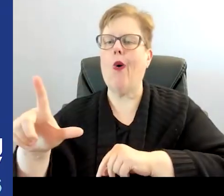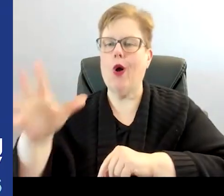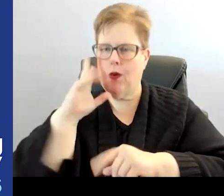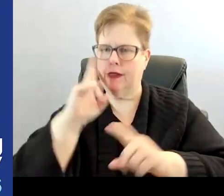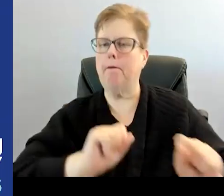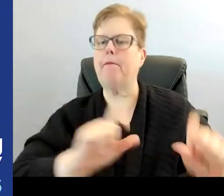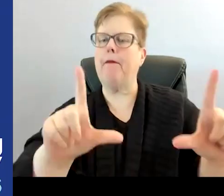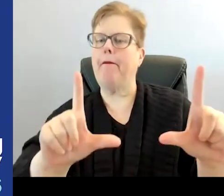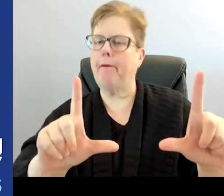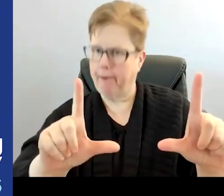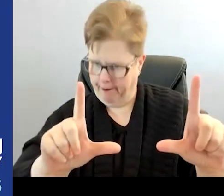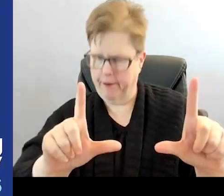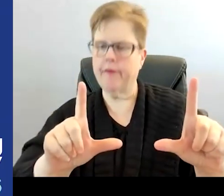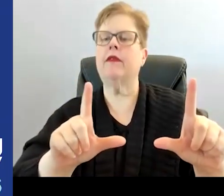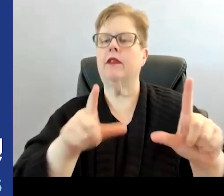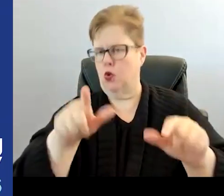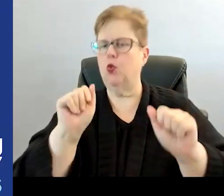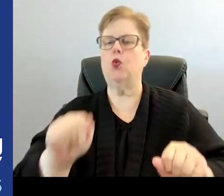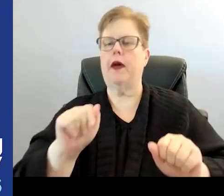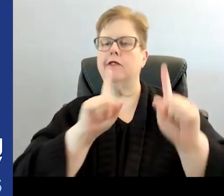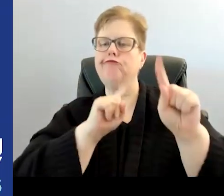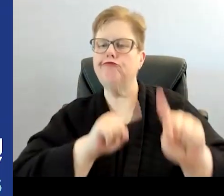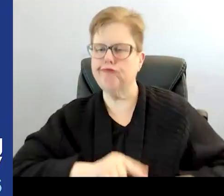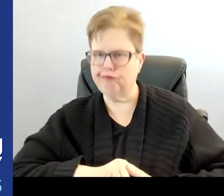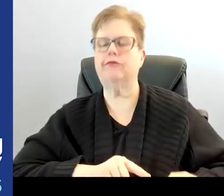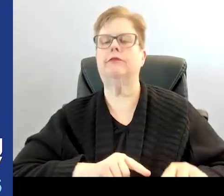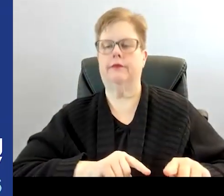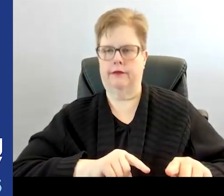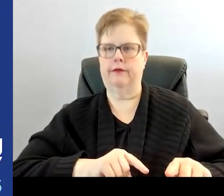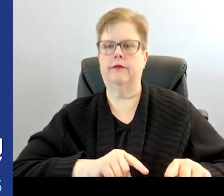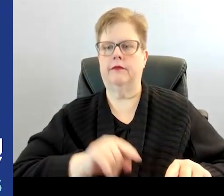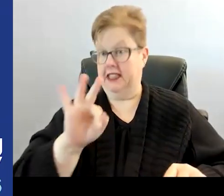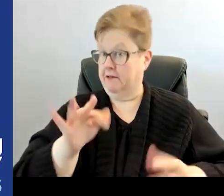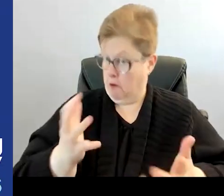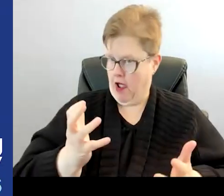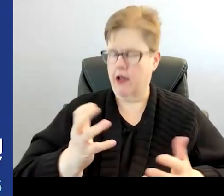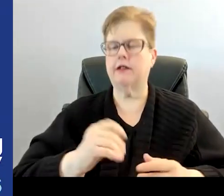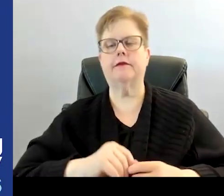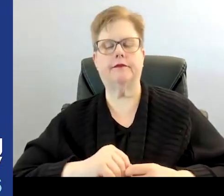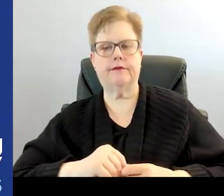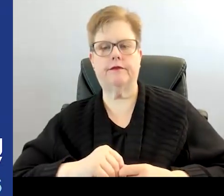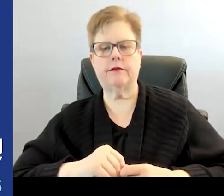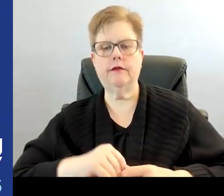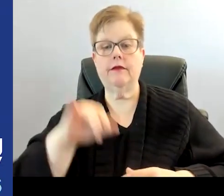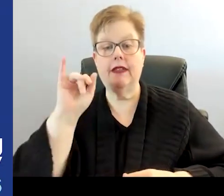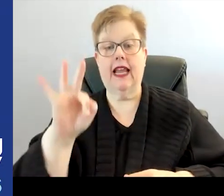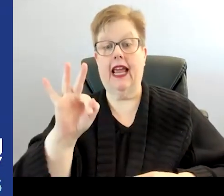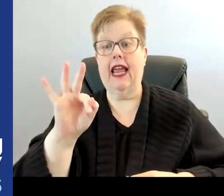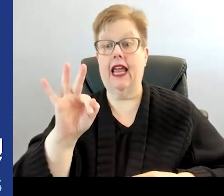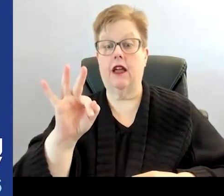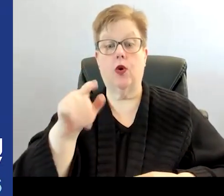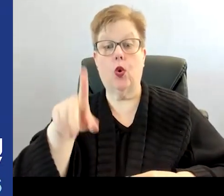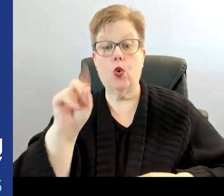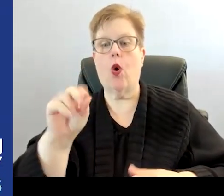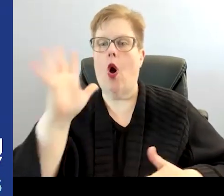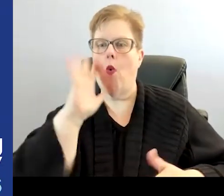pop-up and you can provide your response to that poll question if you would like. And if you do, that's something that's going